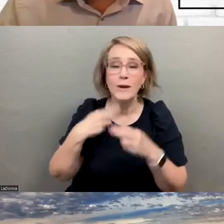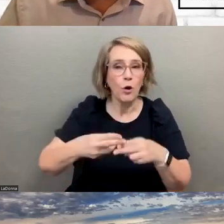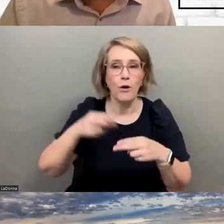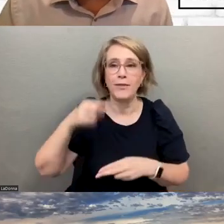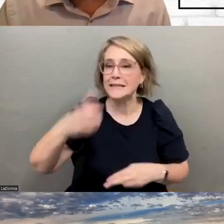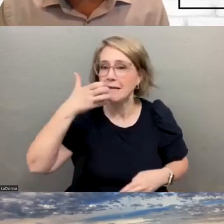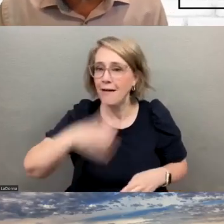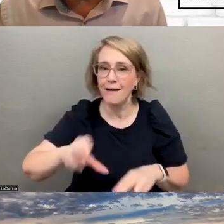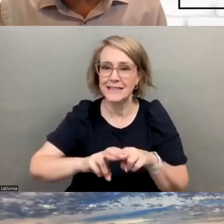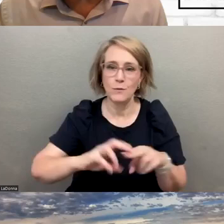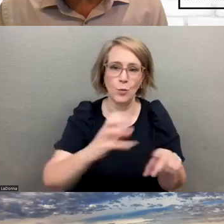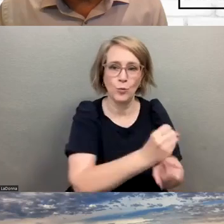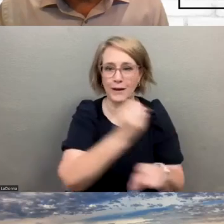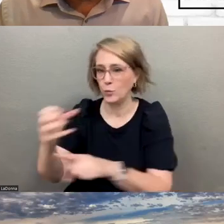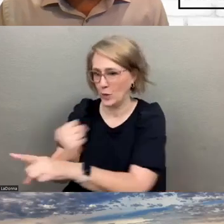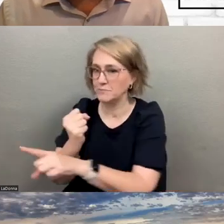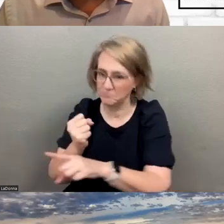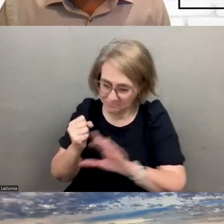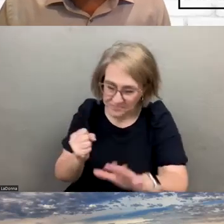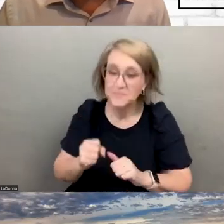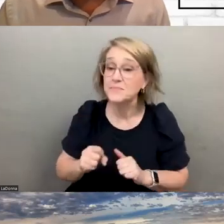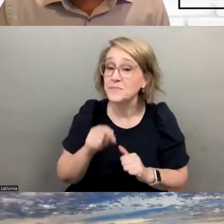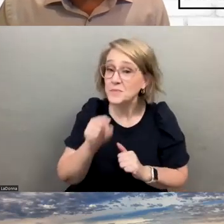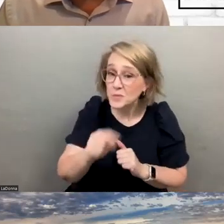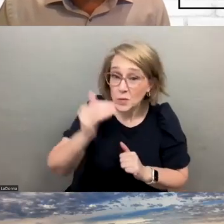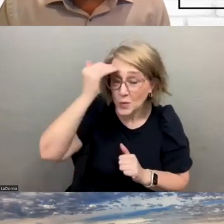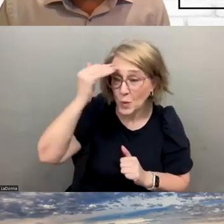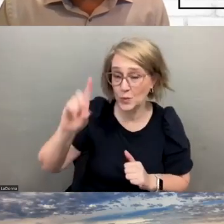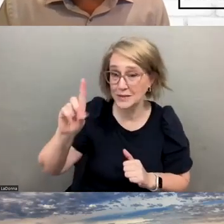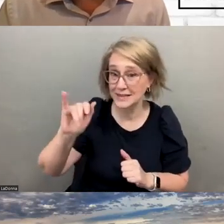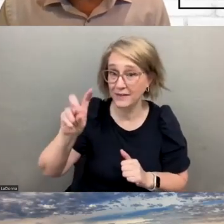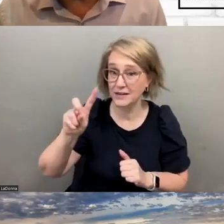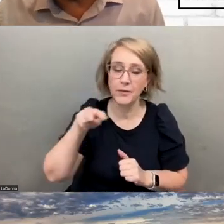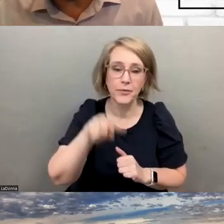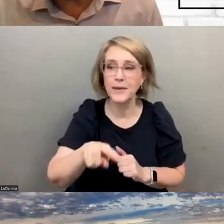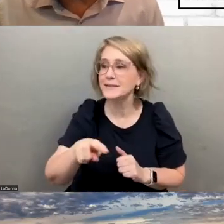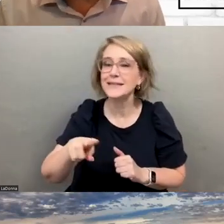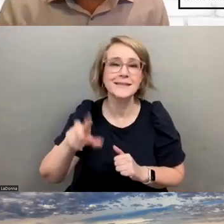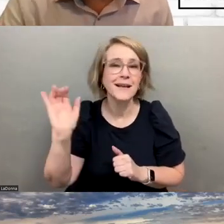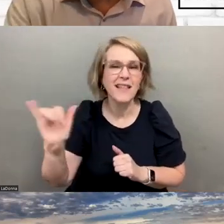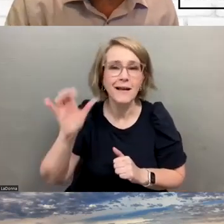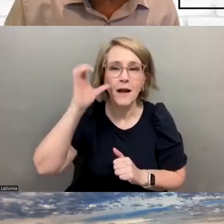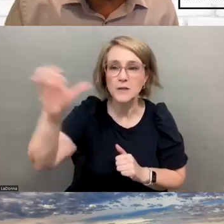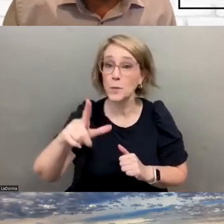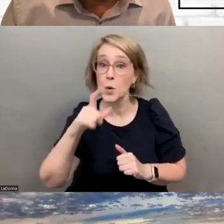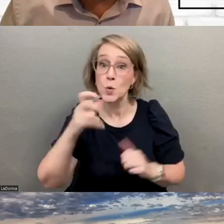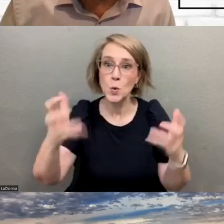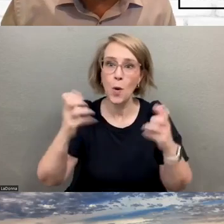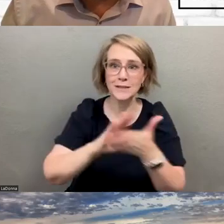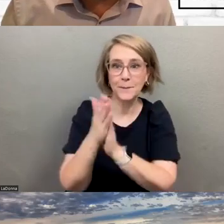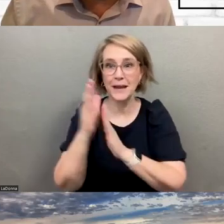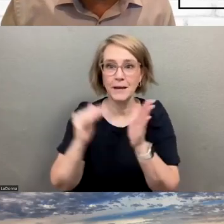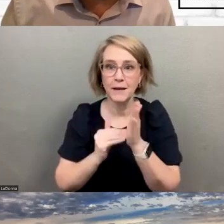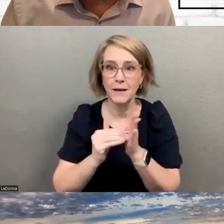can encourage others to come on board. Now, as you know, David, this is kind of like Who Wants to Be a Millionaire? So you have several options as